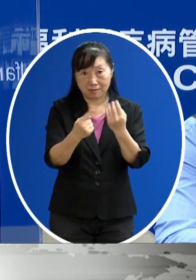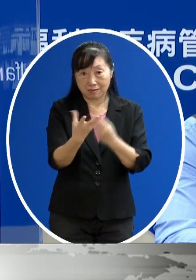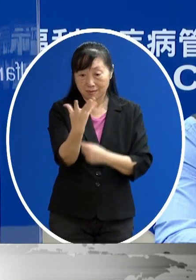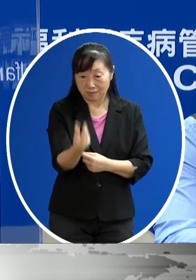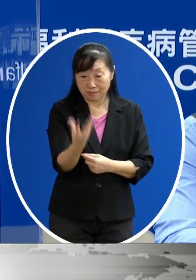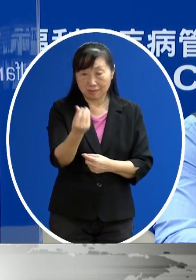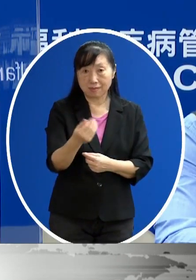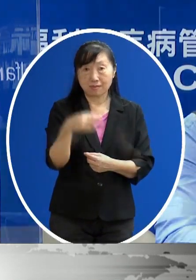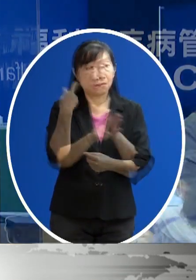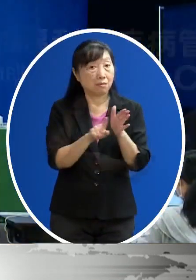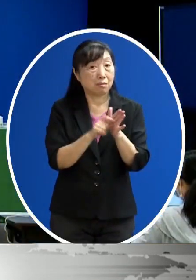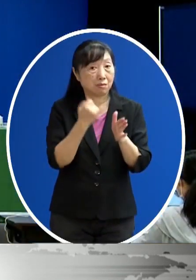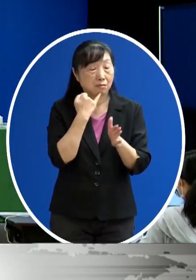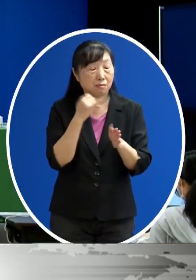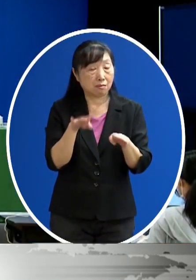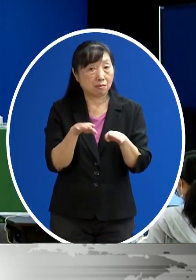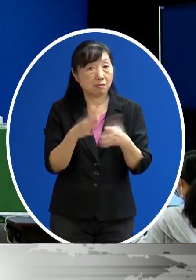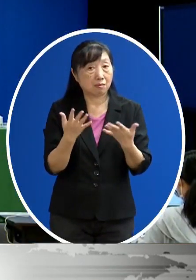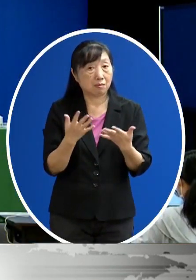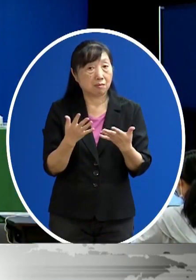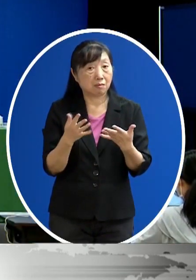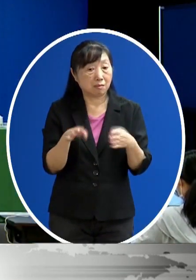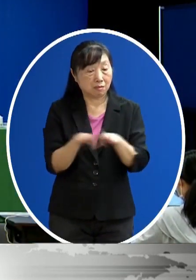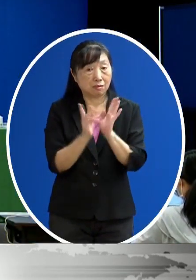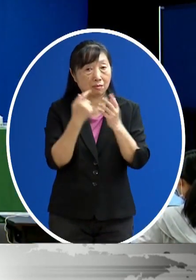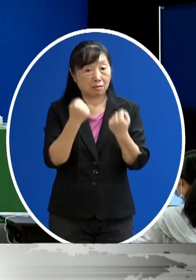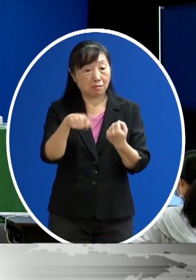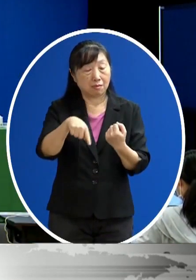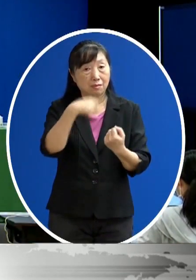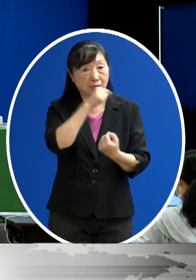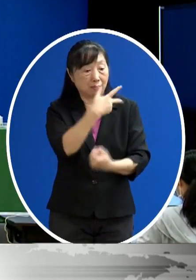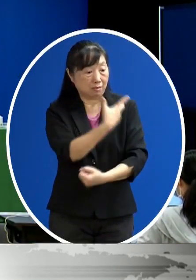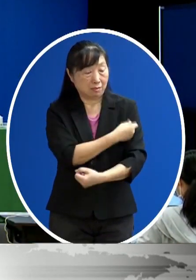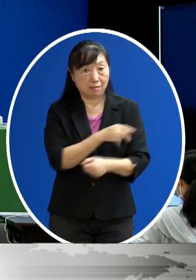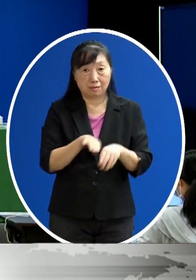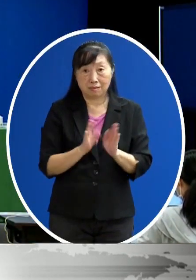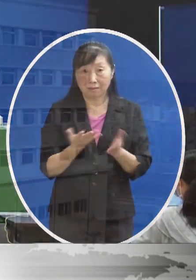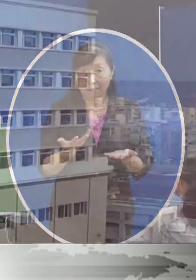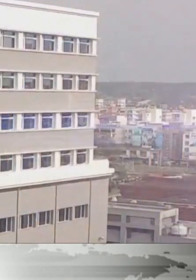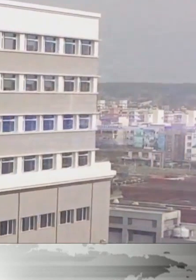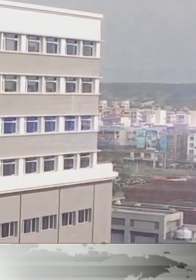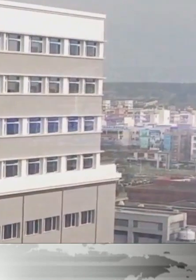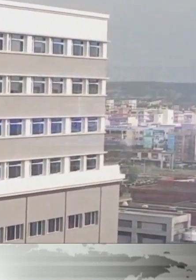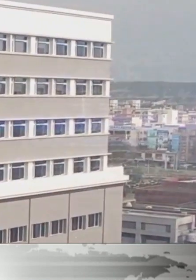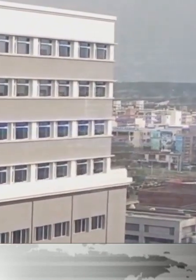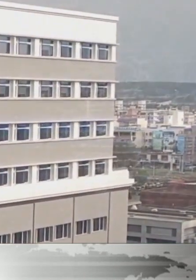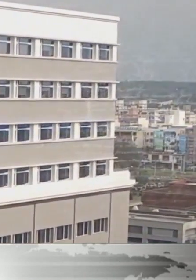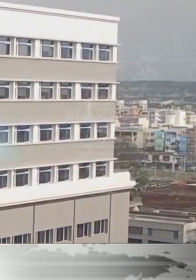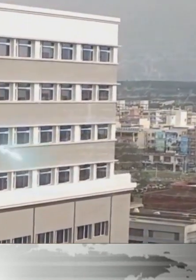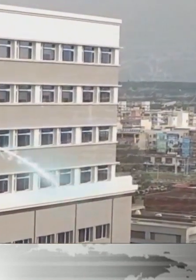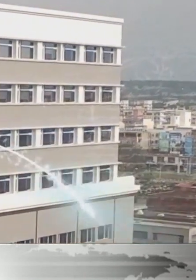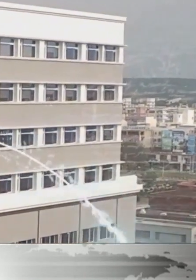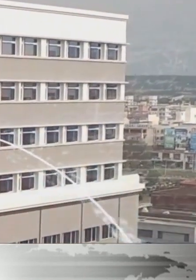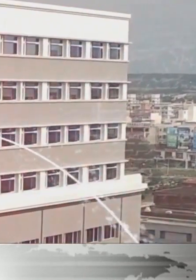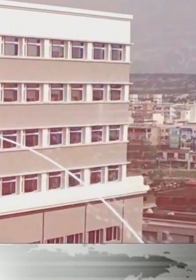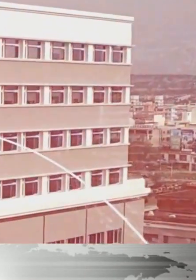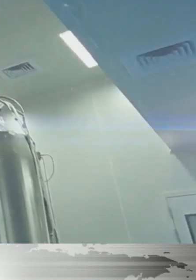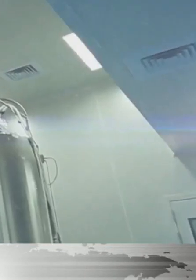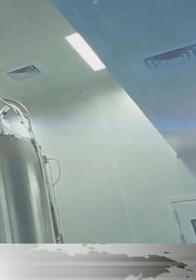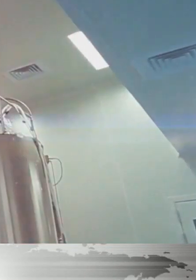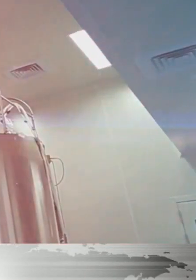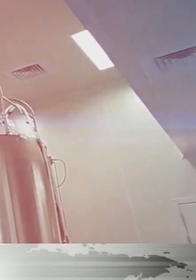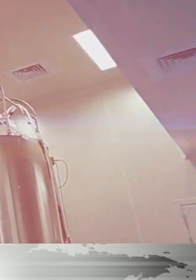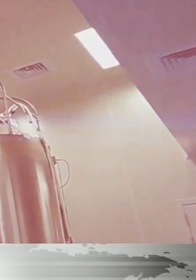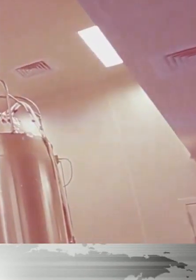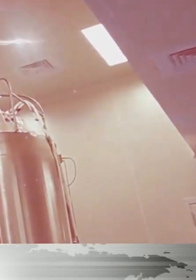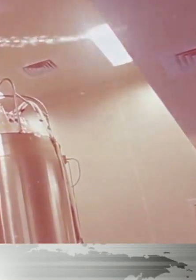as soon as possible. By August, we expect to have a small supply ready to deliver. Meanwhile, United Biomedical has its own